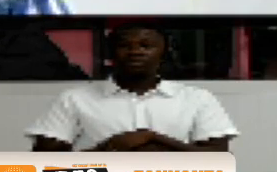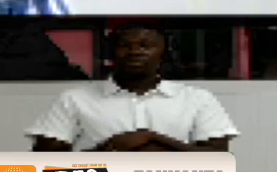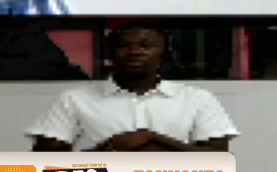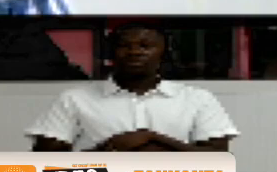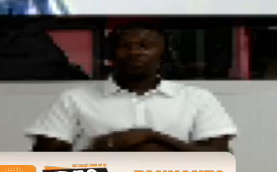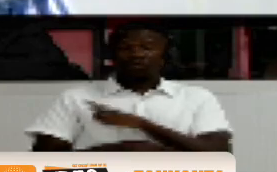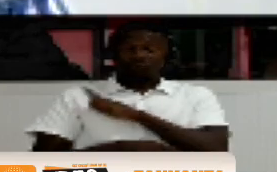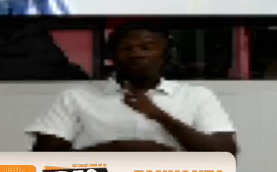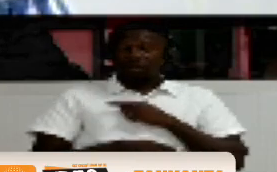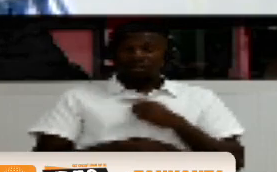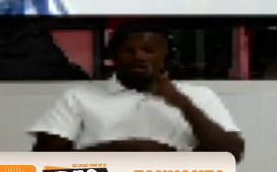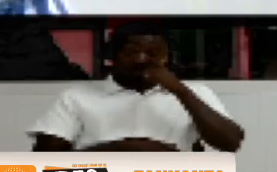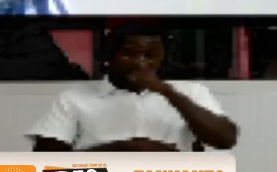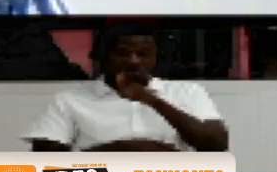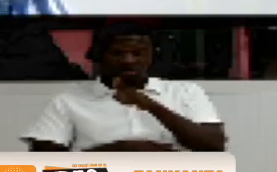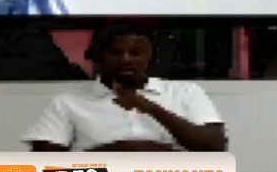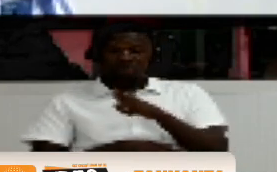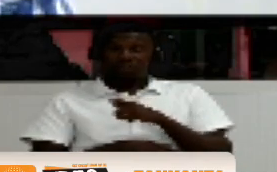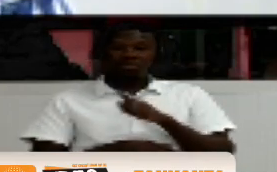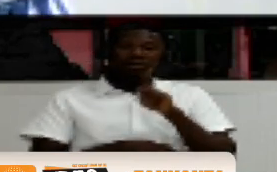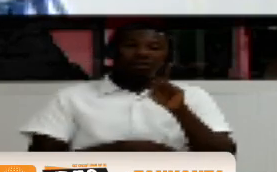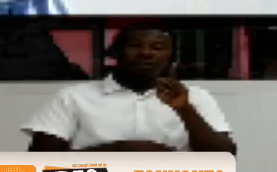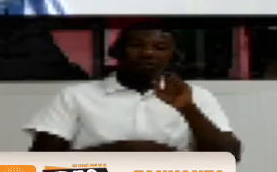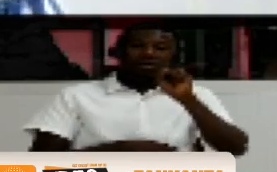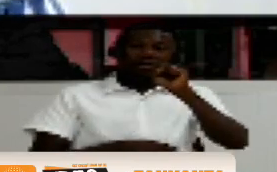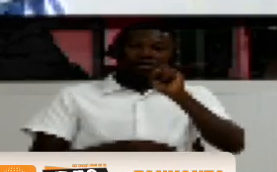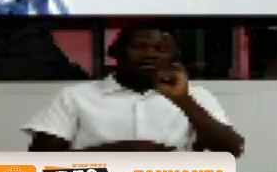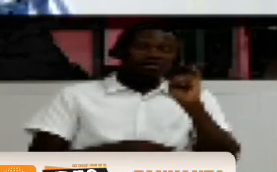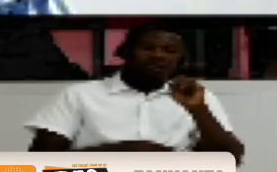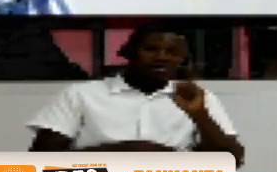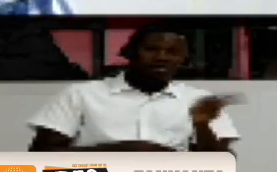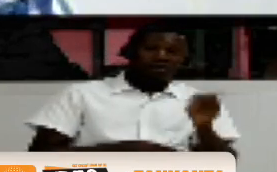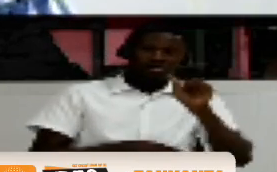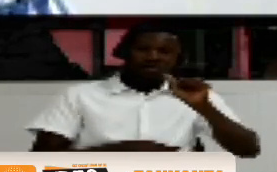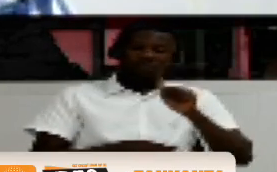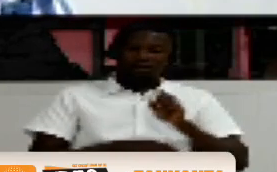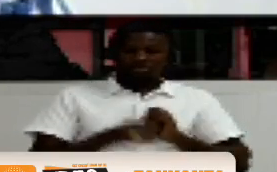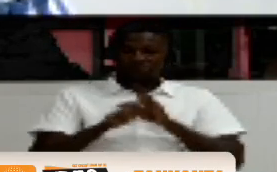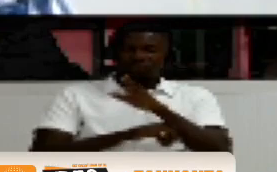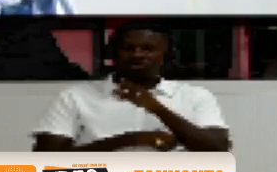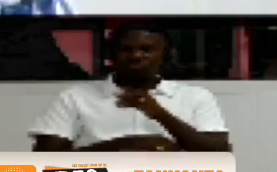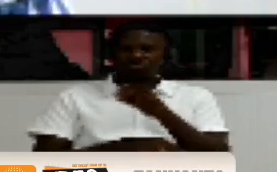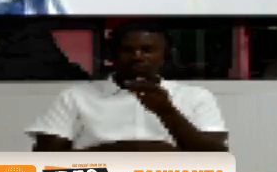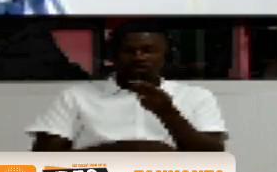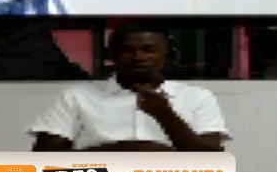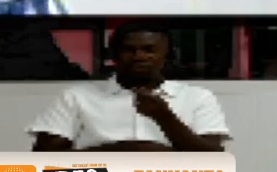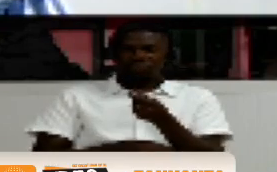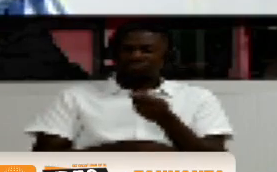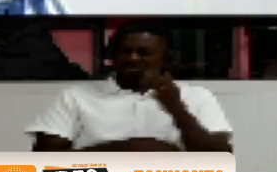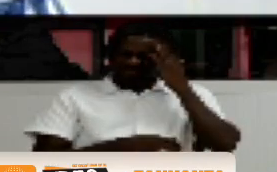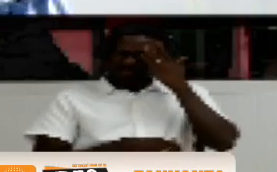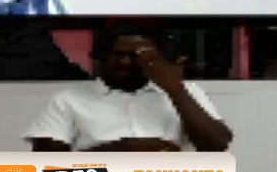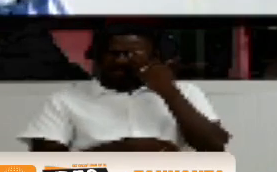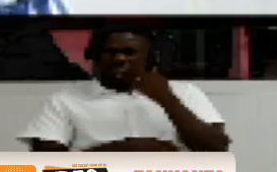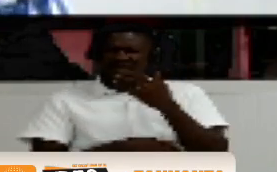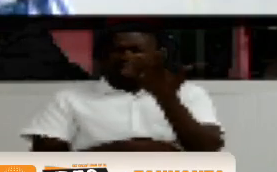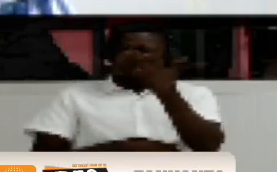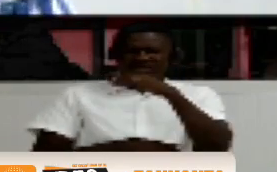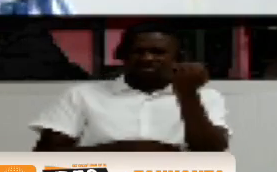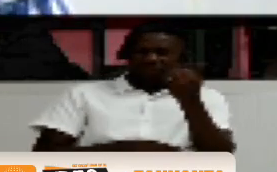We were lucky that SIGA sent us money. I think it was something like